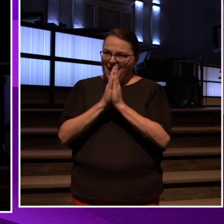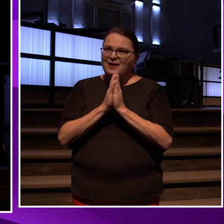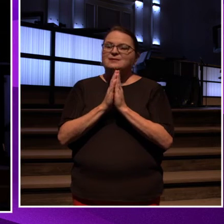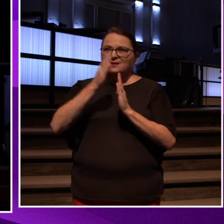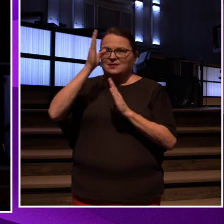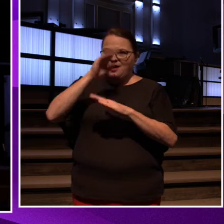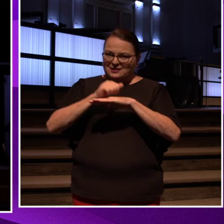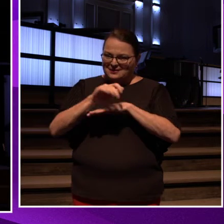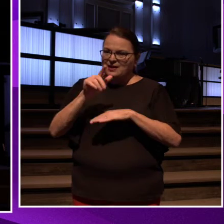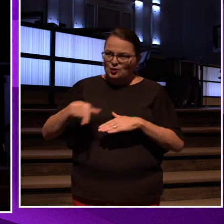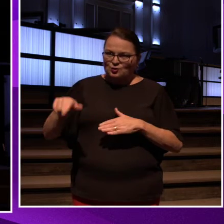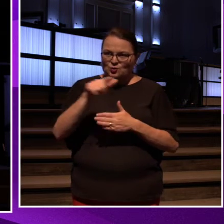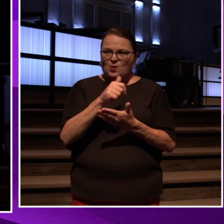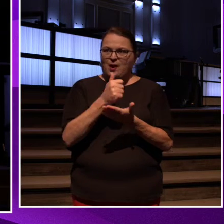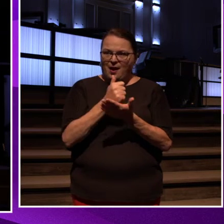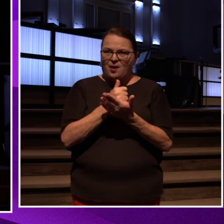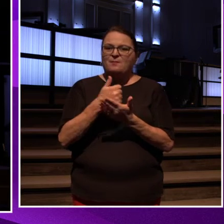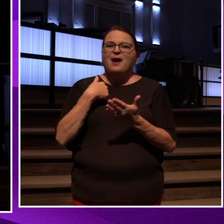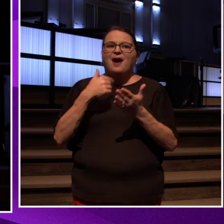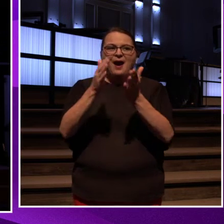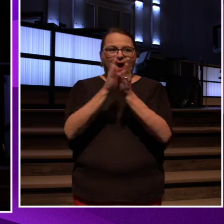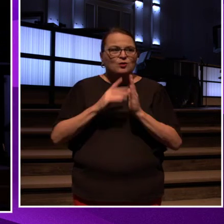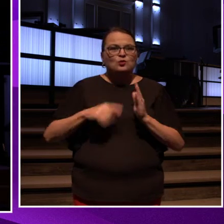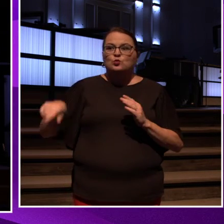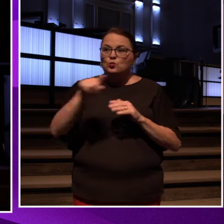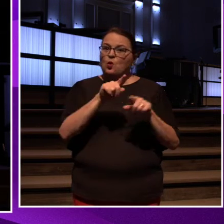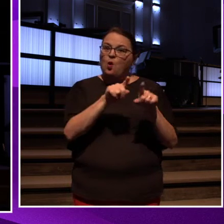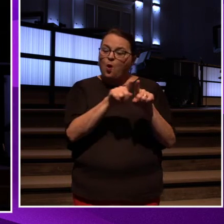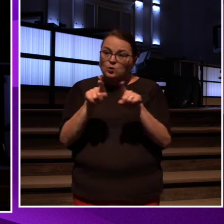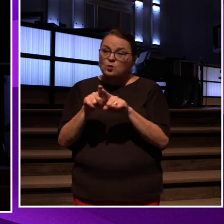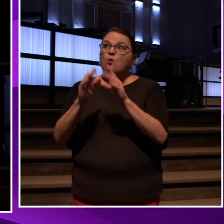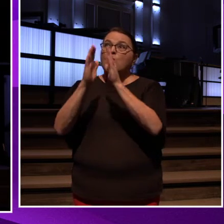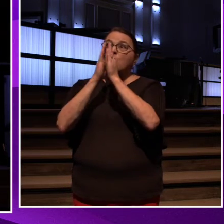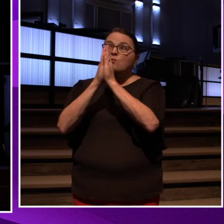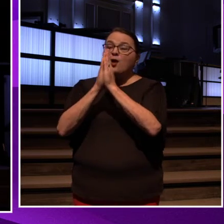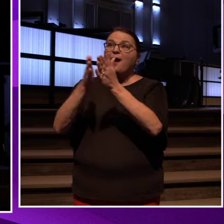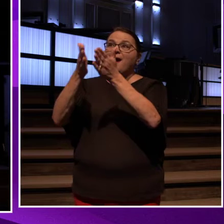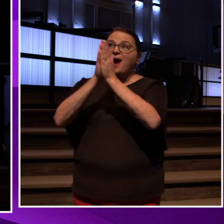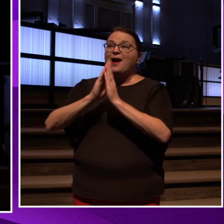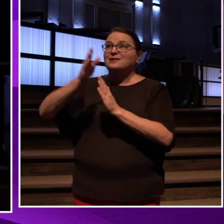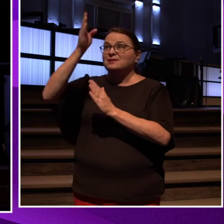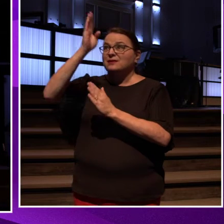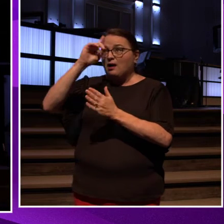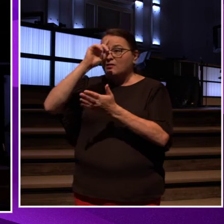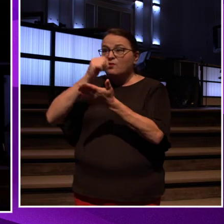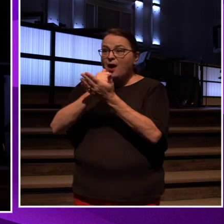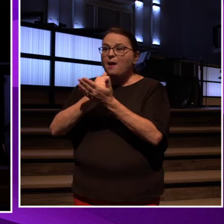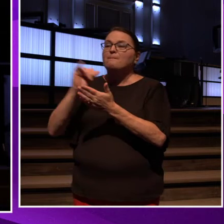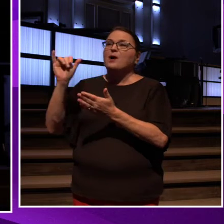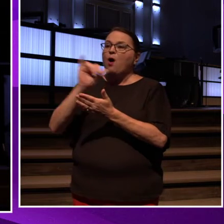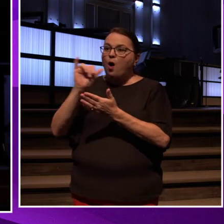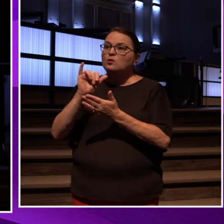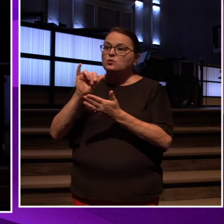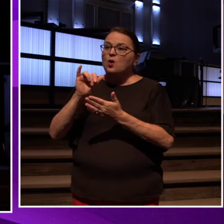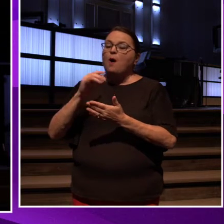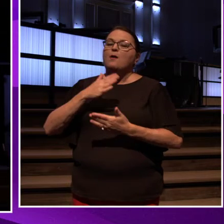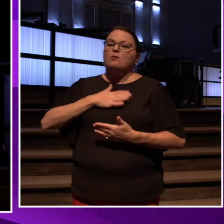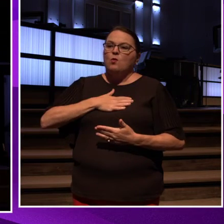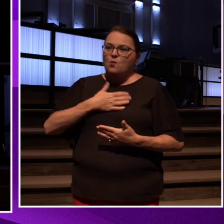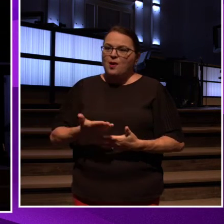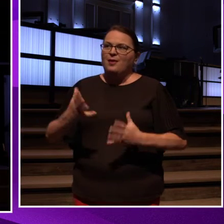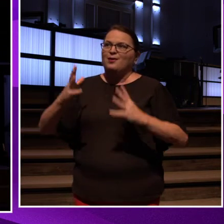help. And I ask you also not only to pray and ask God to send you some help, but be open to the help that this